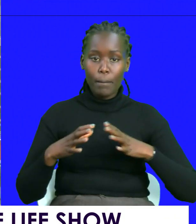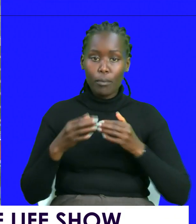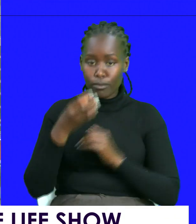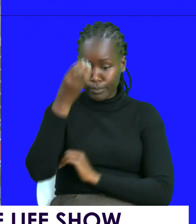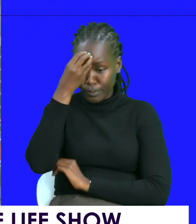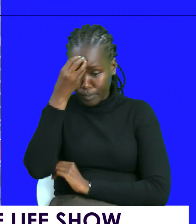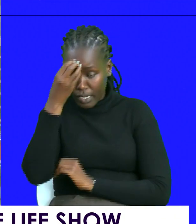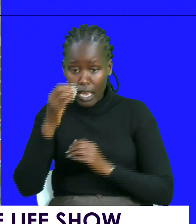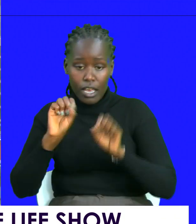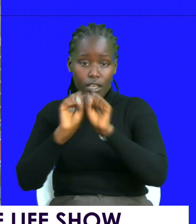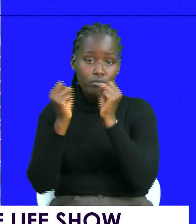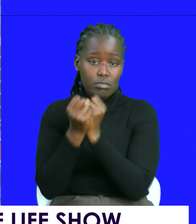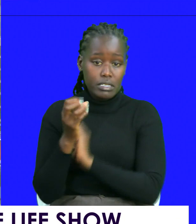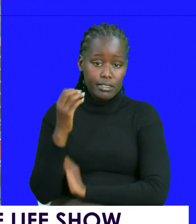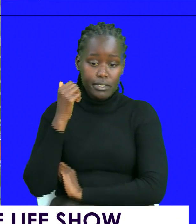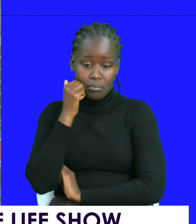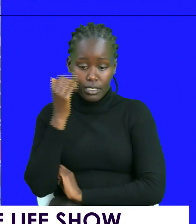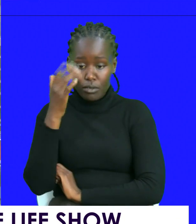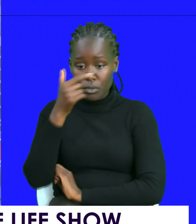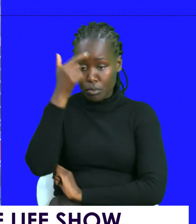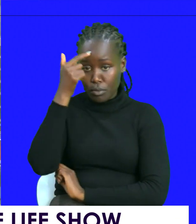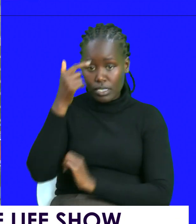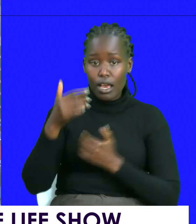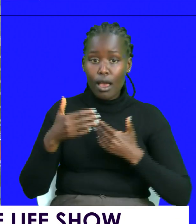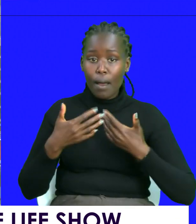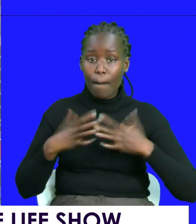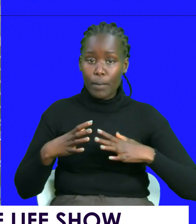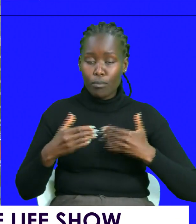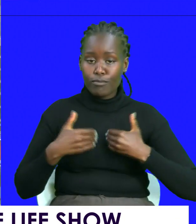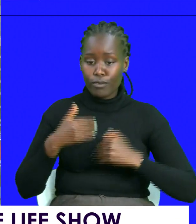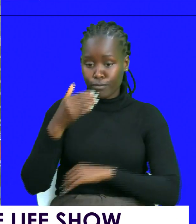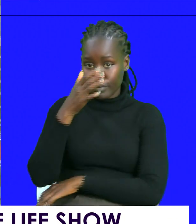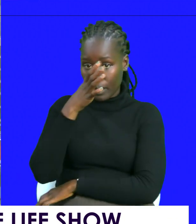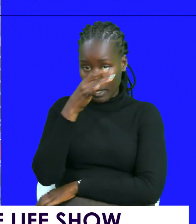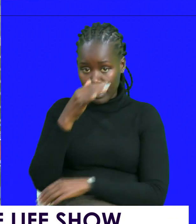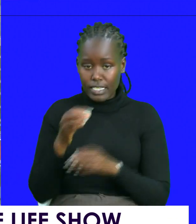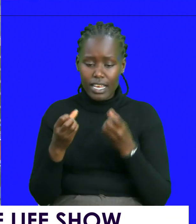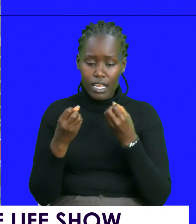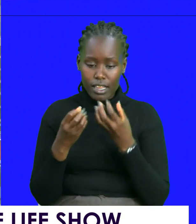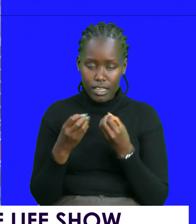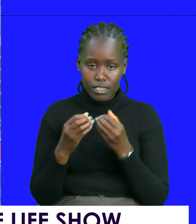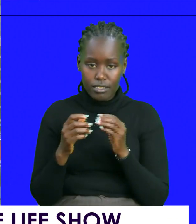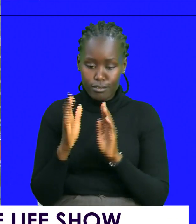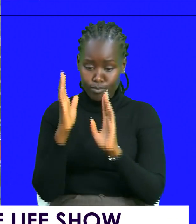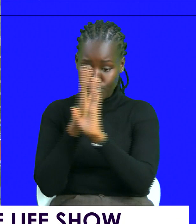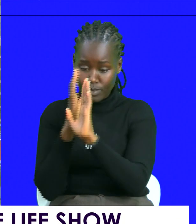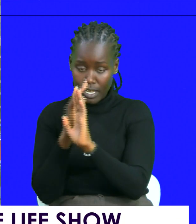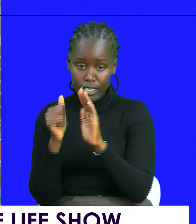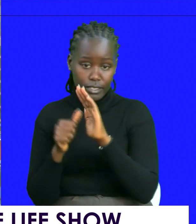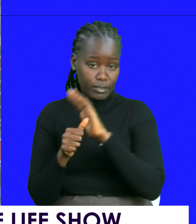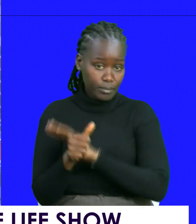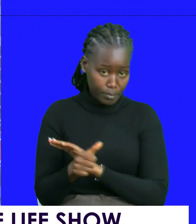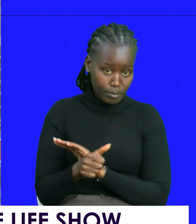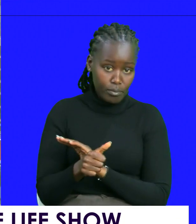sad because people are operating in a lot of lies and a lot of things that are hidden under the carpet. A lot of